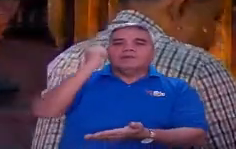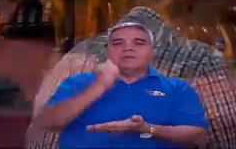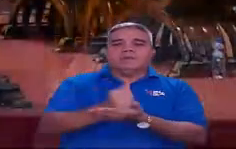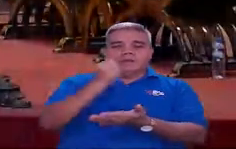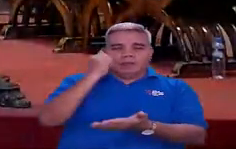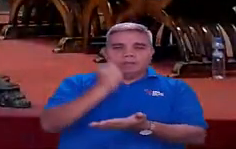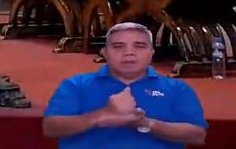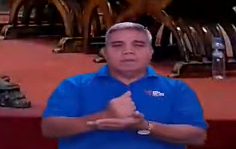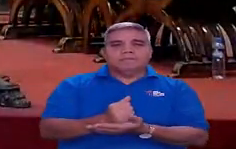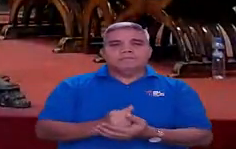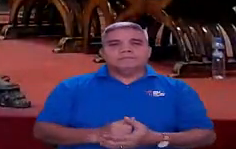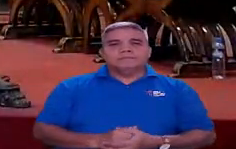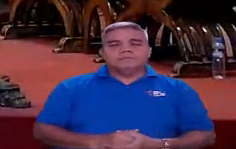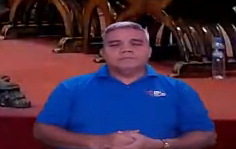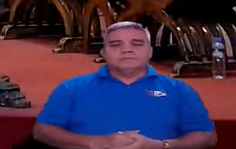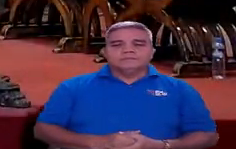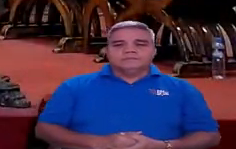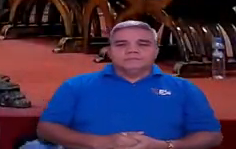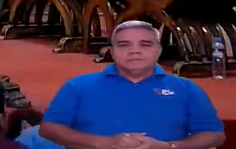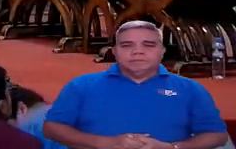amen, amen.